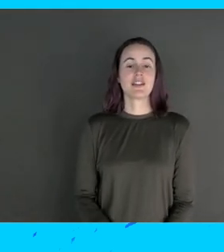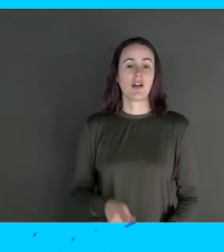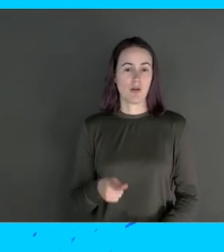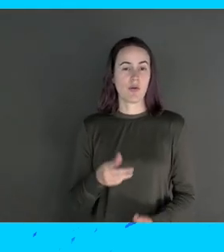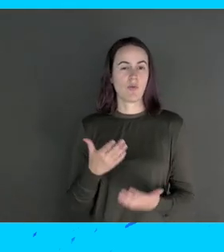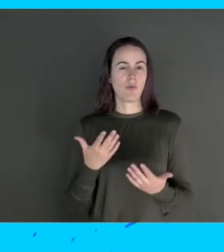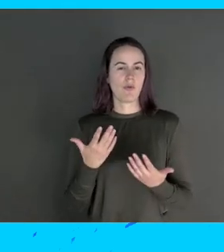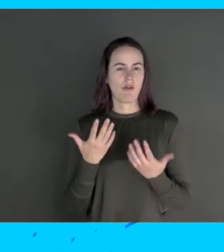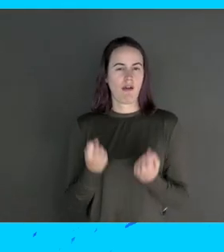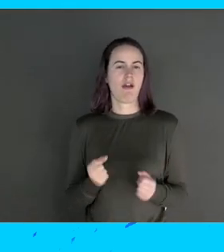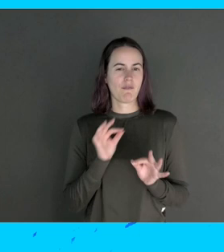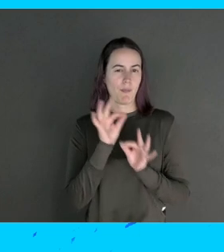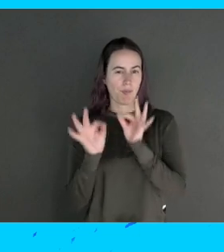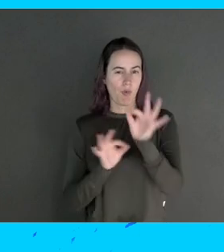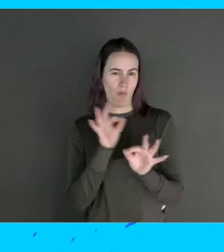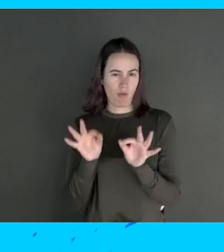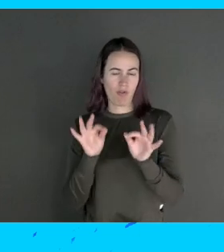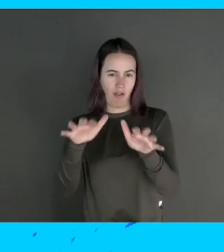out.